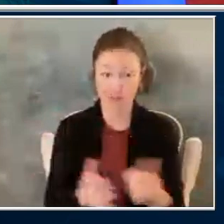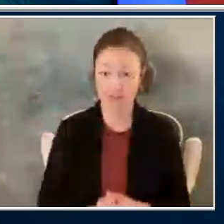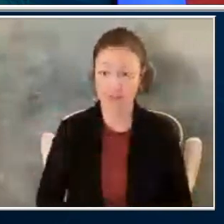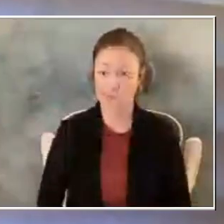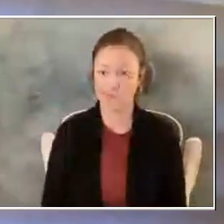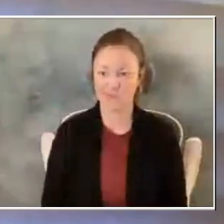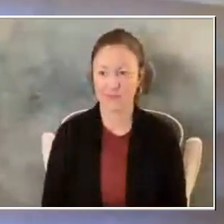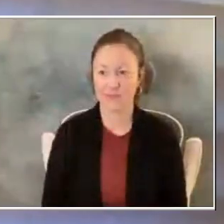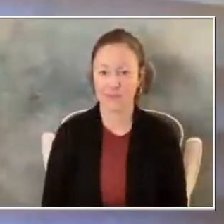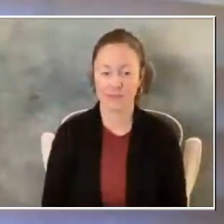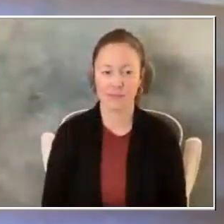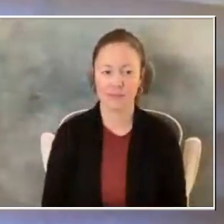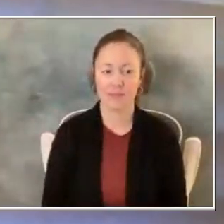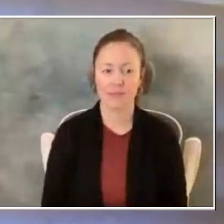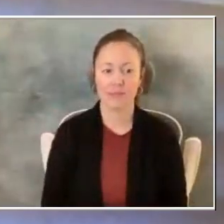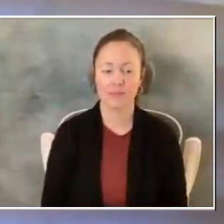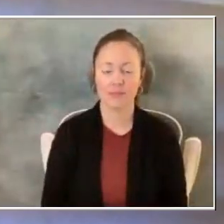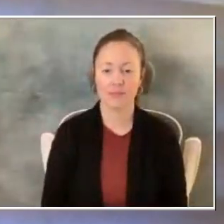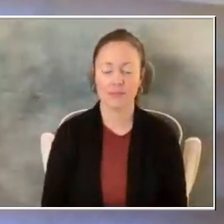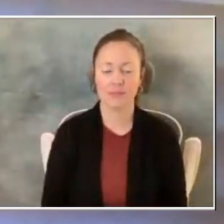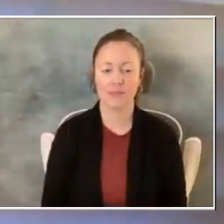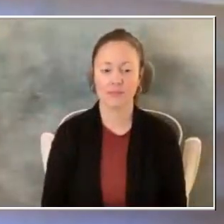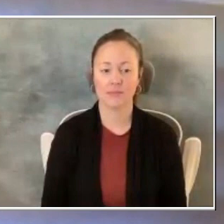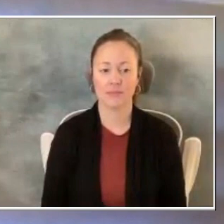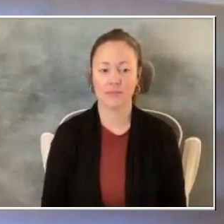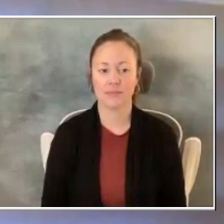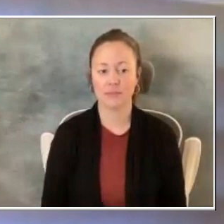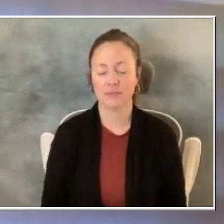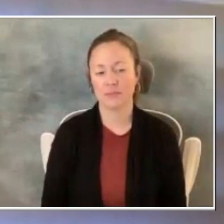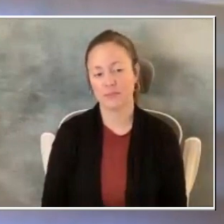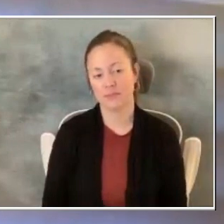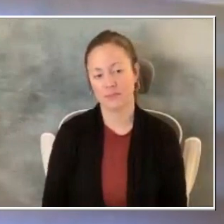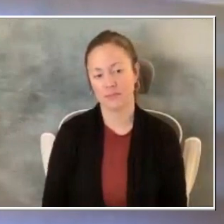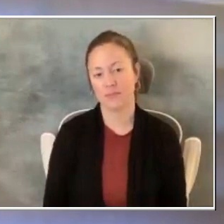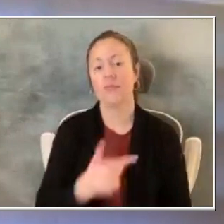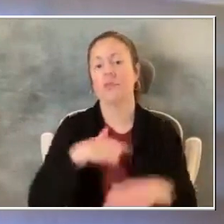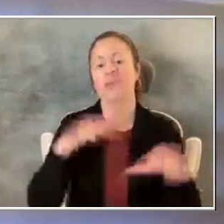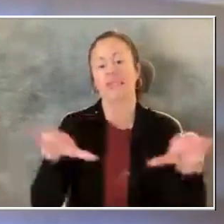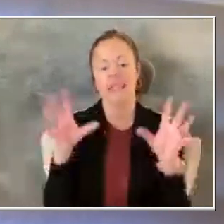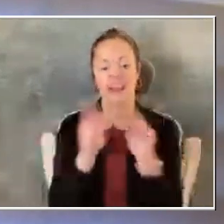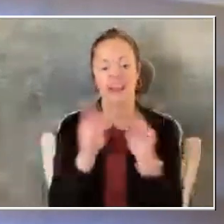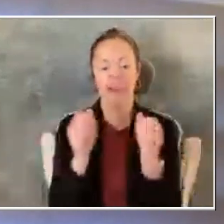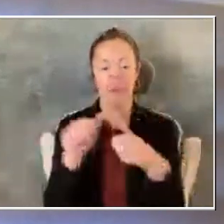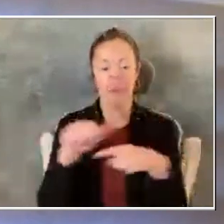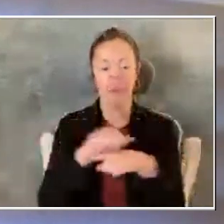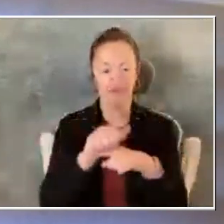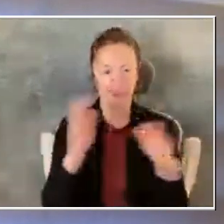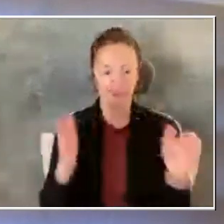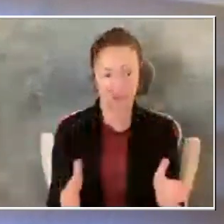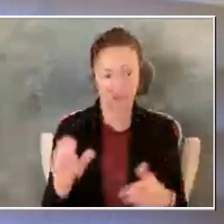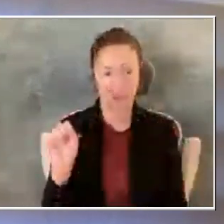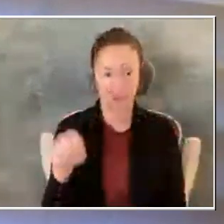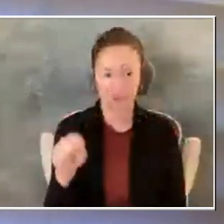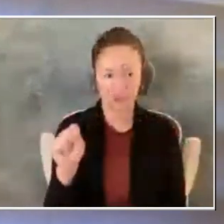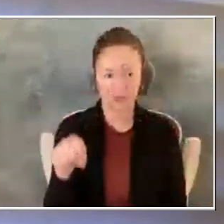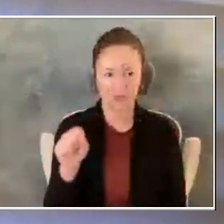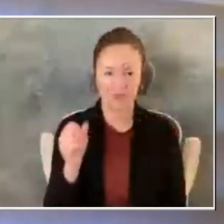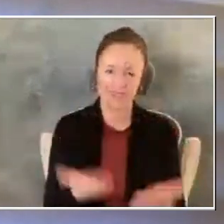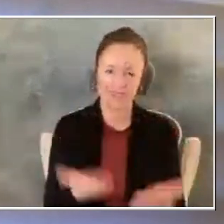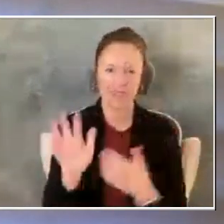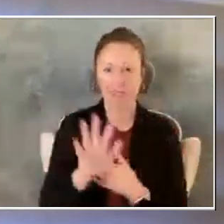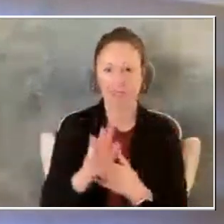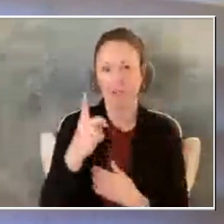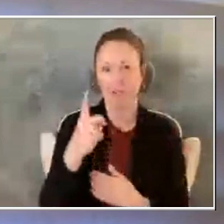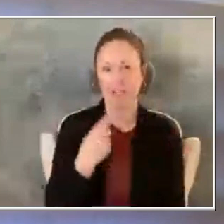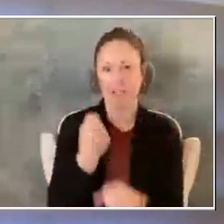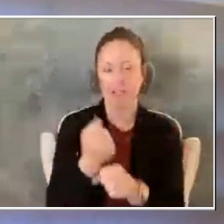I haven't since I did meet with a trainer probably about 1.5